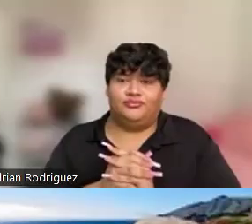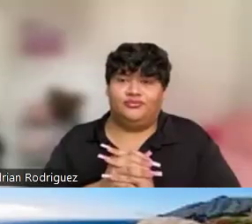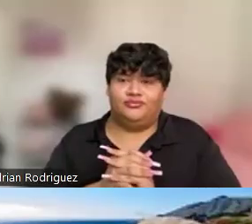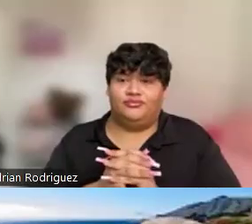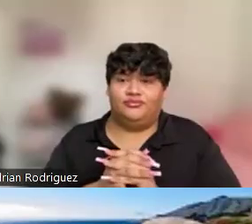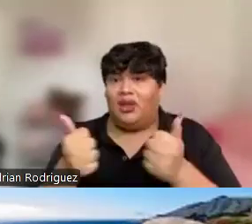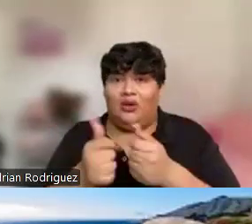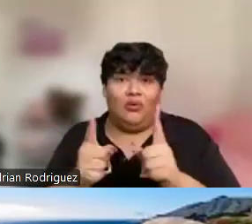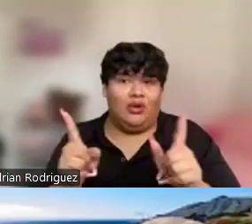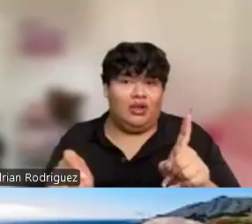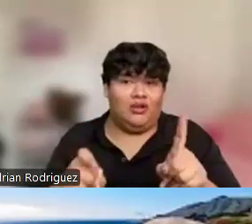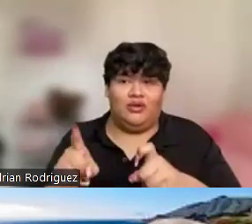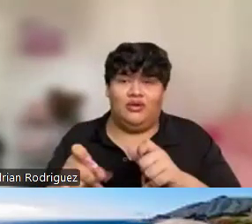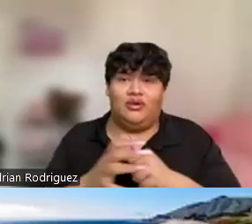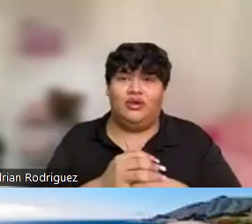Anyone else? Oh,